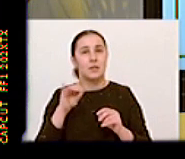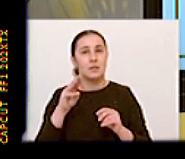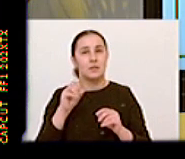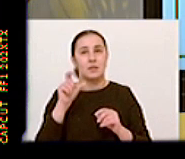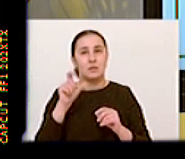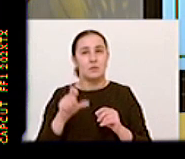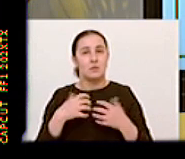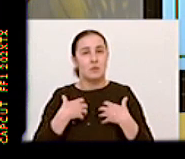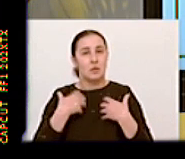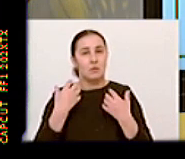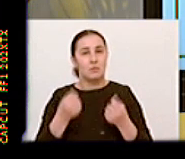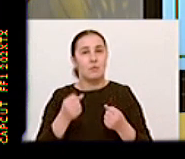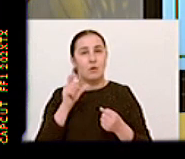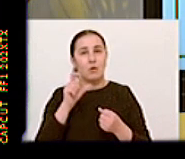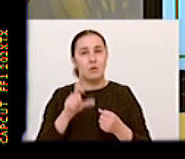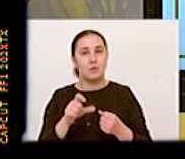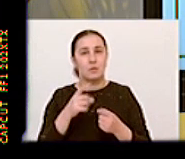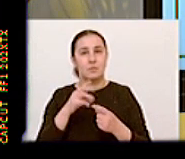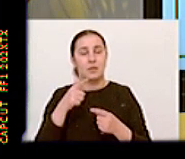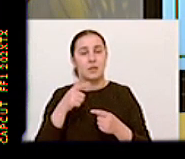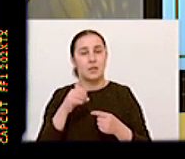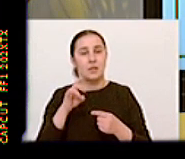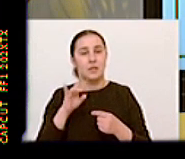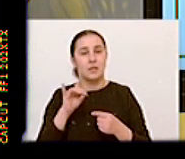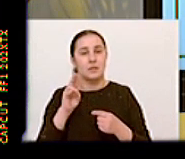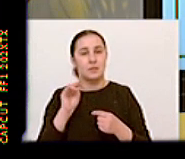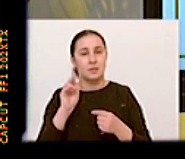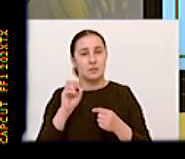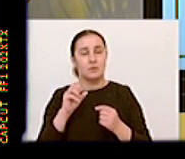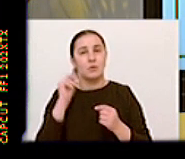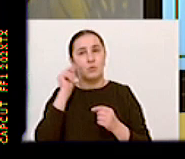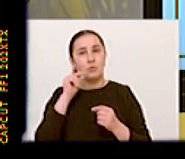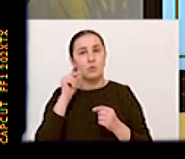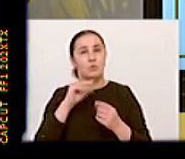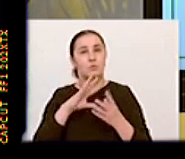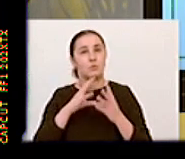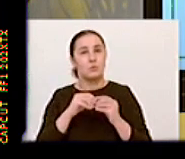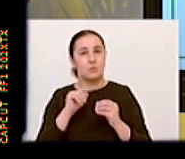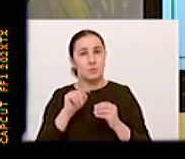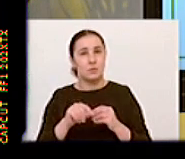inson salomatligi, odam genetikasini o'rganish usullari.